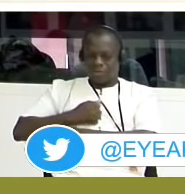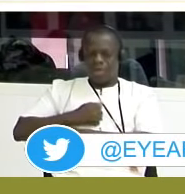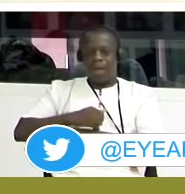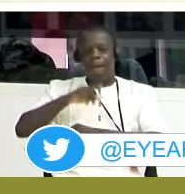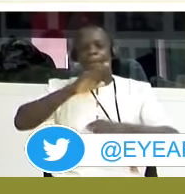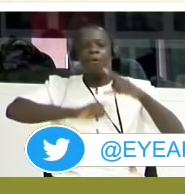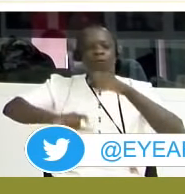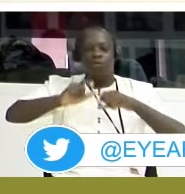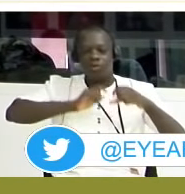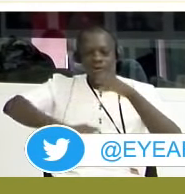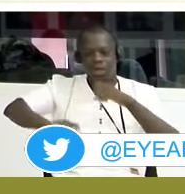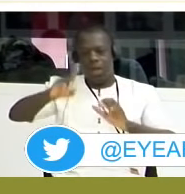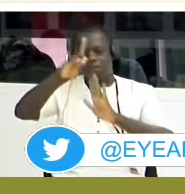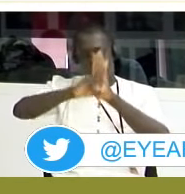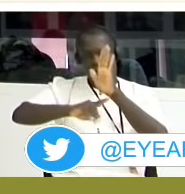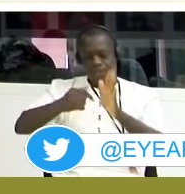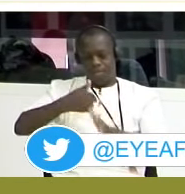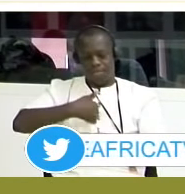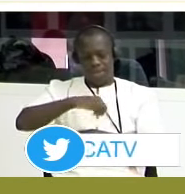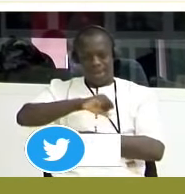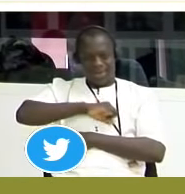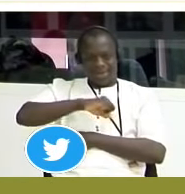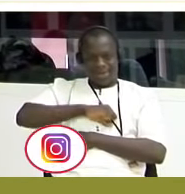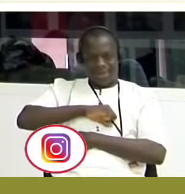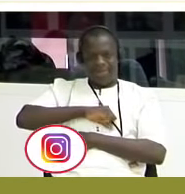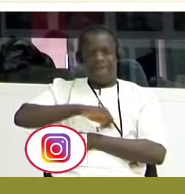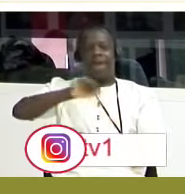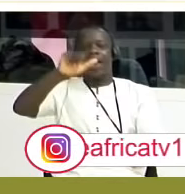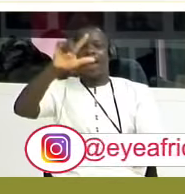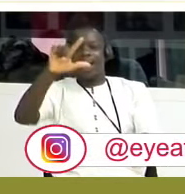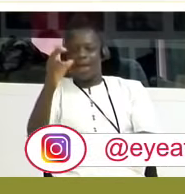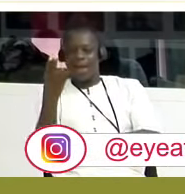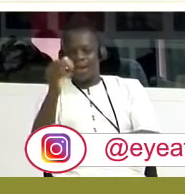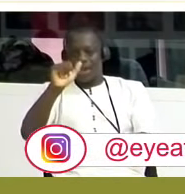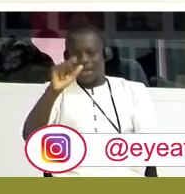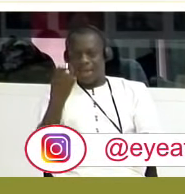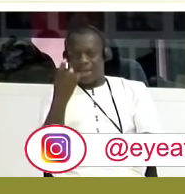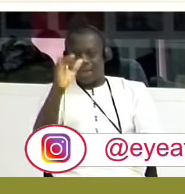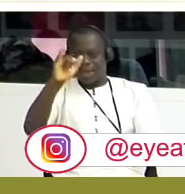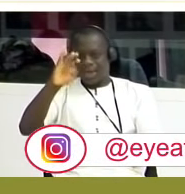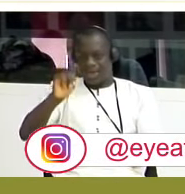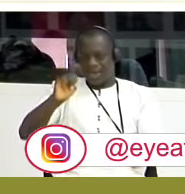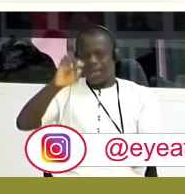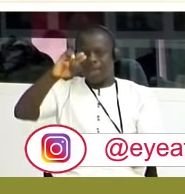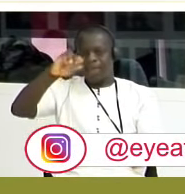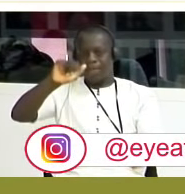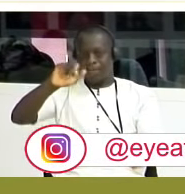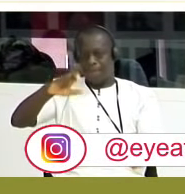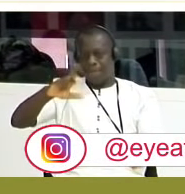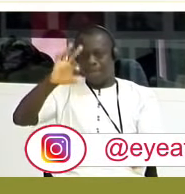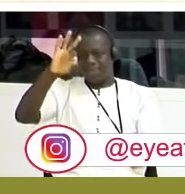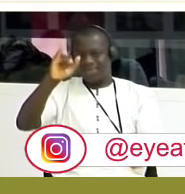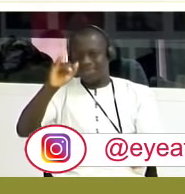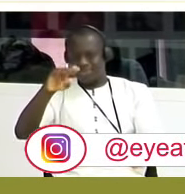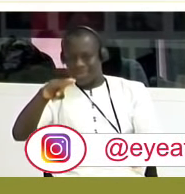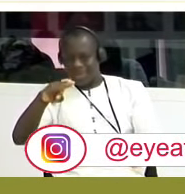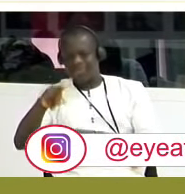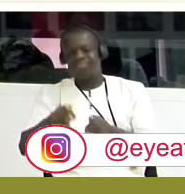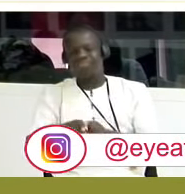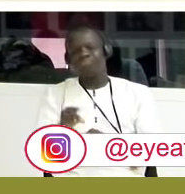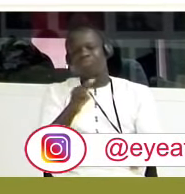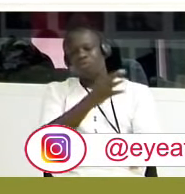Myself, Alhaji Martin, then he was a sergeant, and Corporal Alhaji